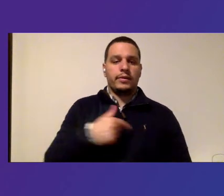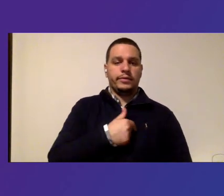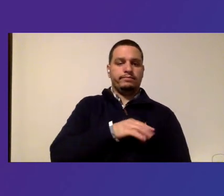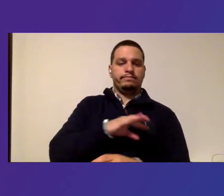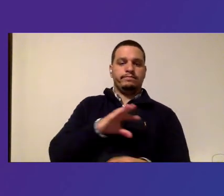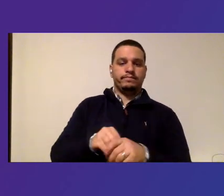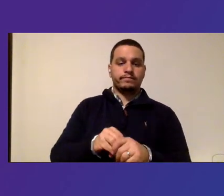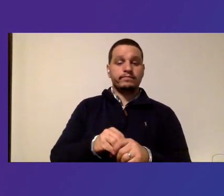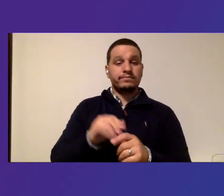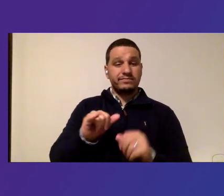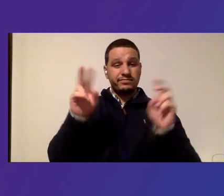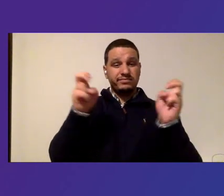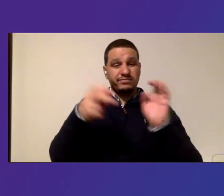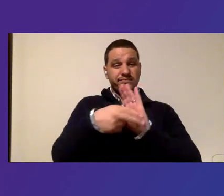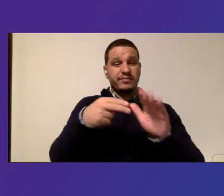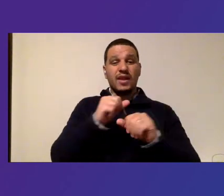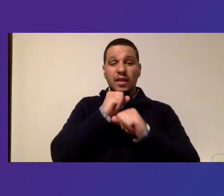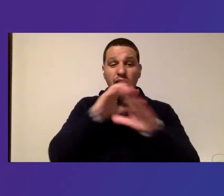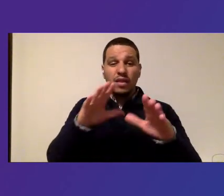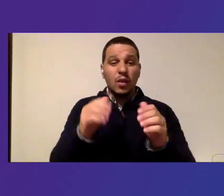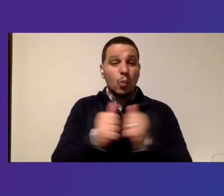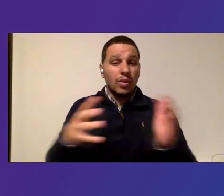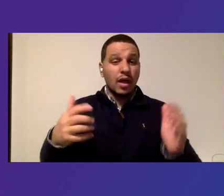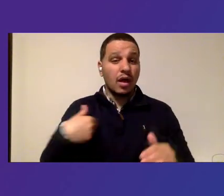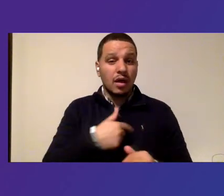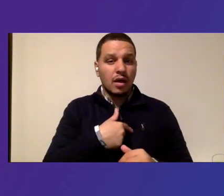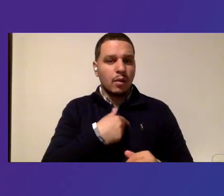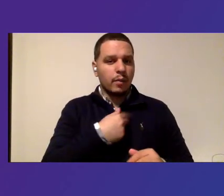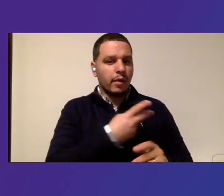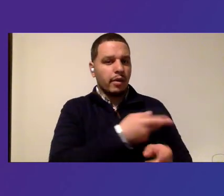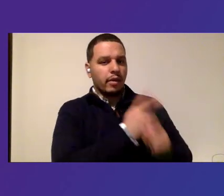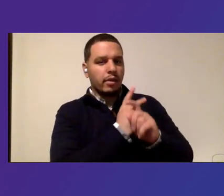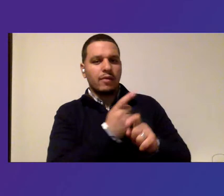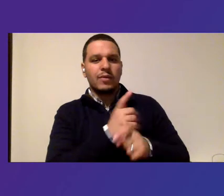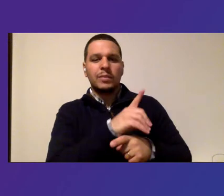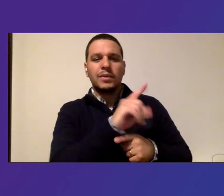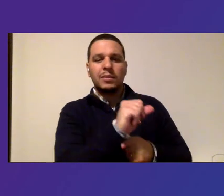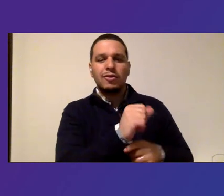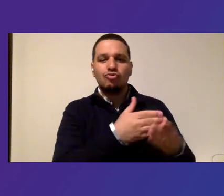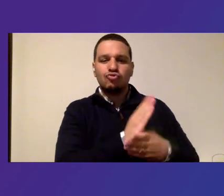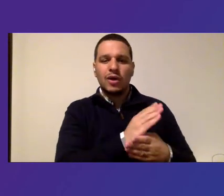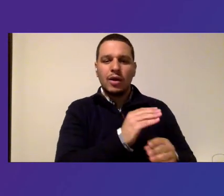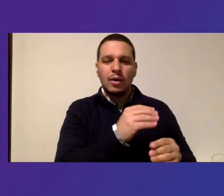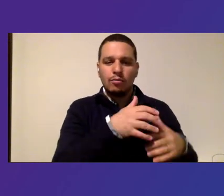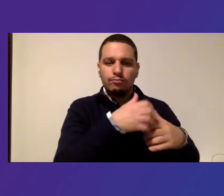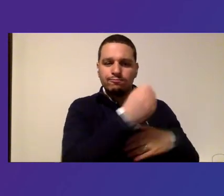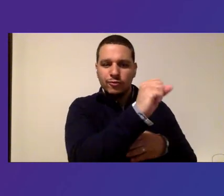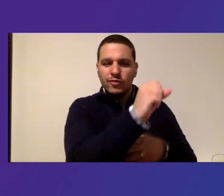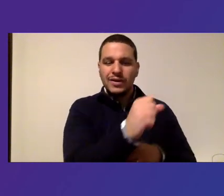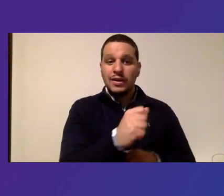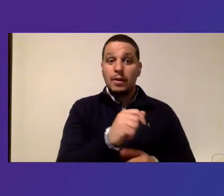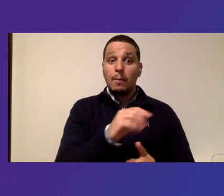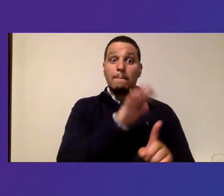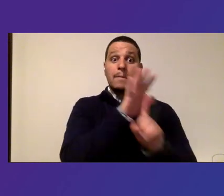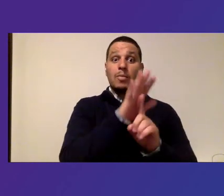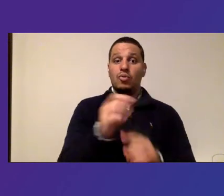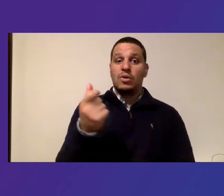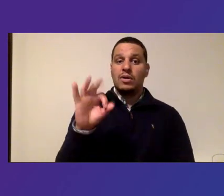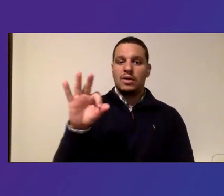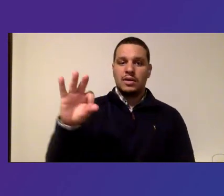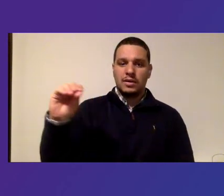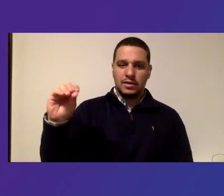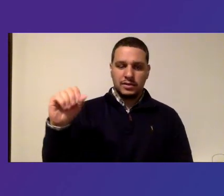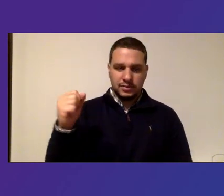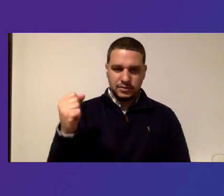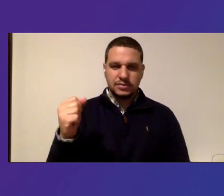Without Us is a slogan that comes from the disability rights movement and was popularized in the 1990s by disability